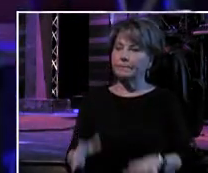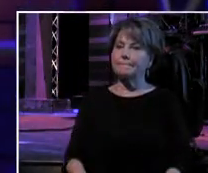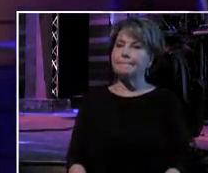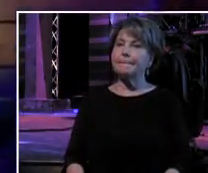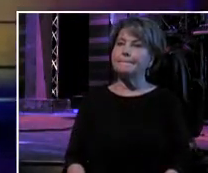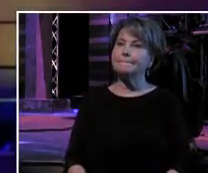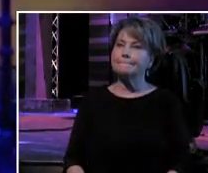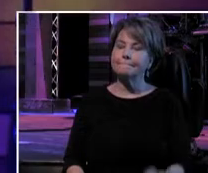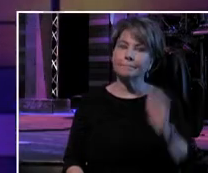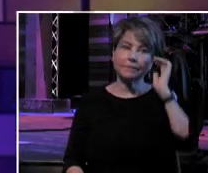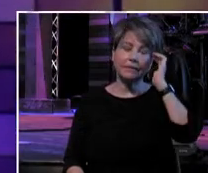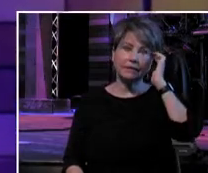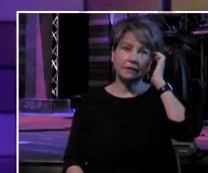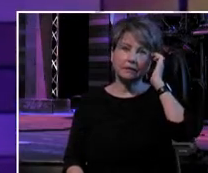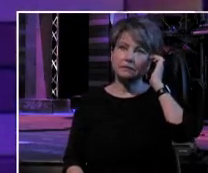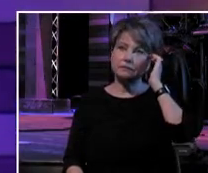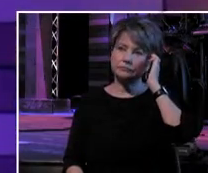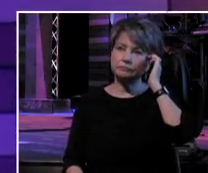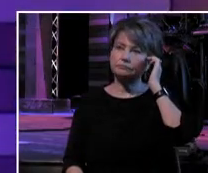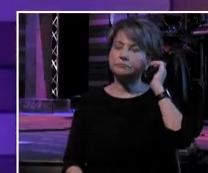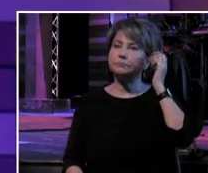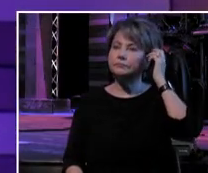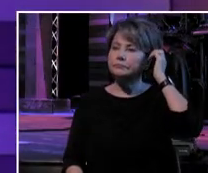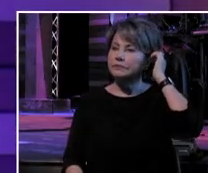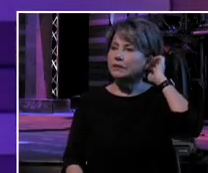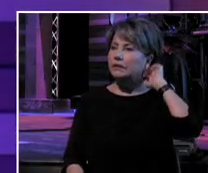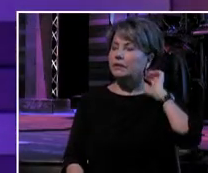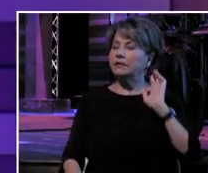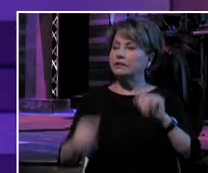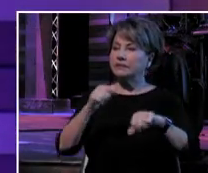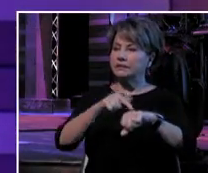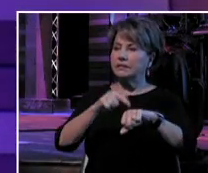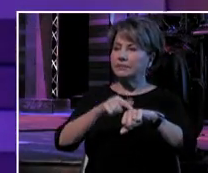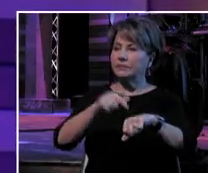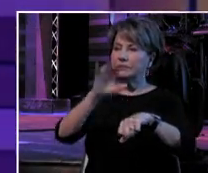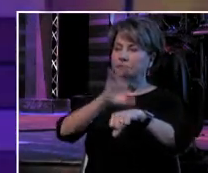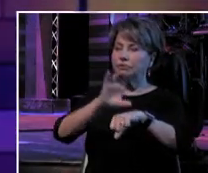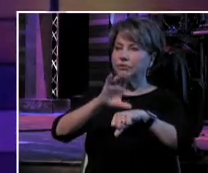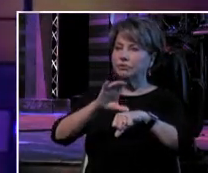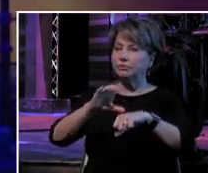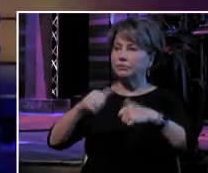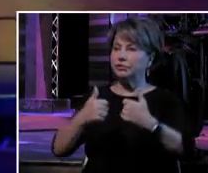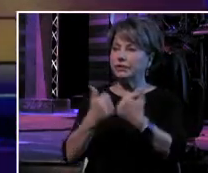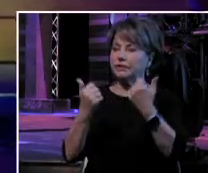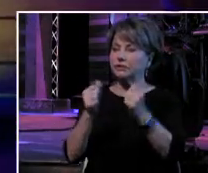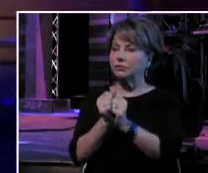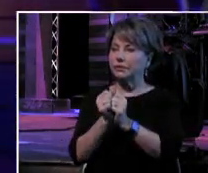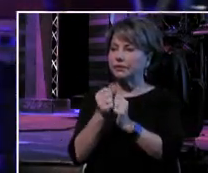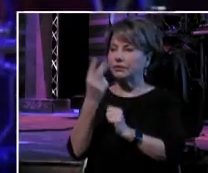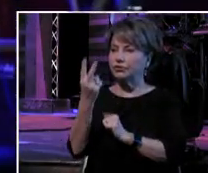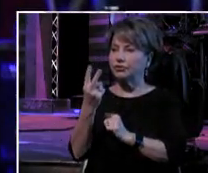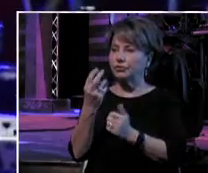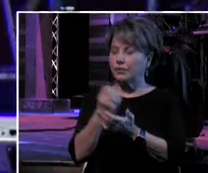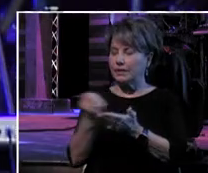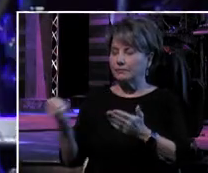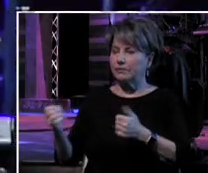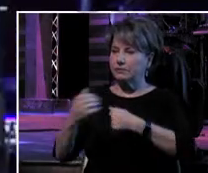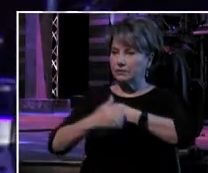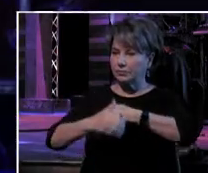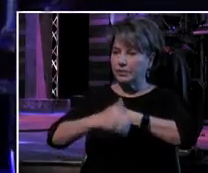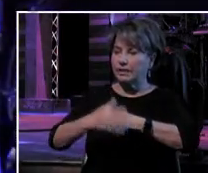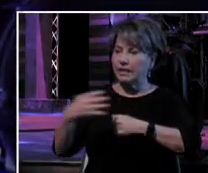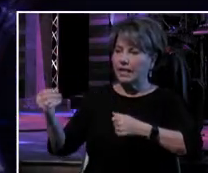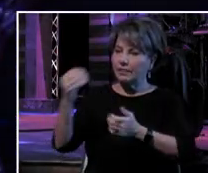And this is a point in time where we as a church are confronted with these two elements, the bread and the cup,